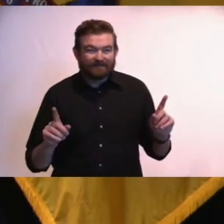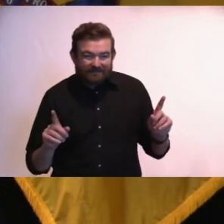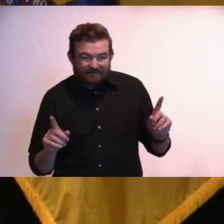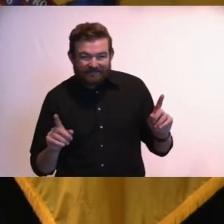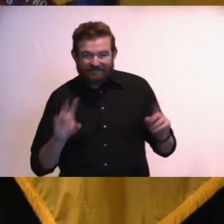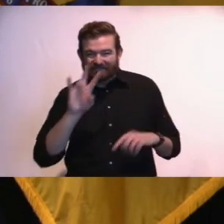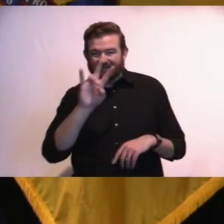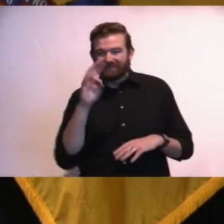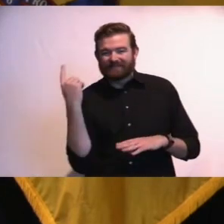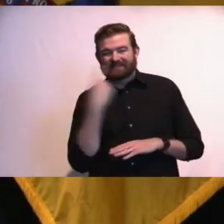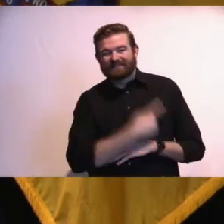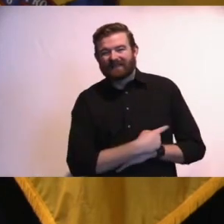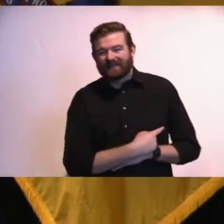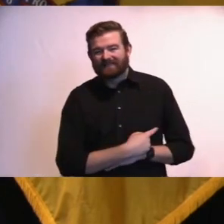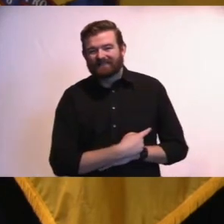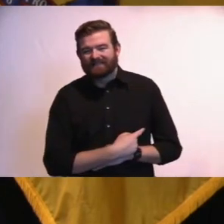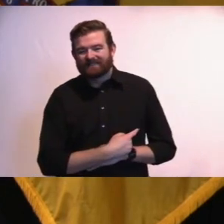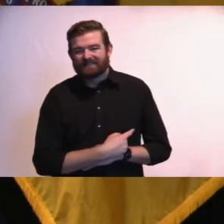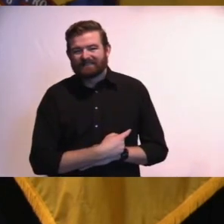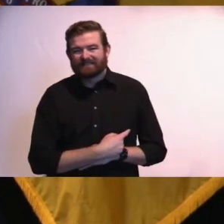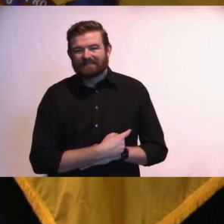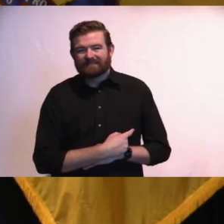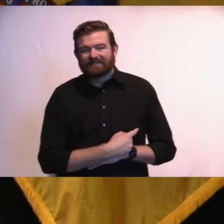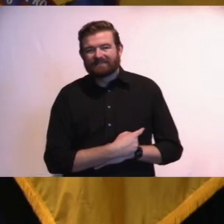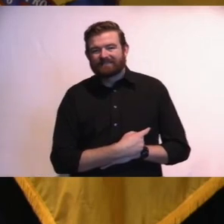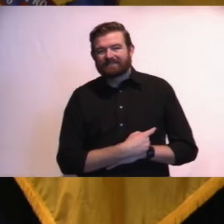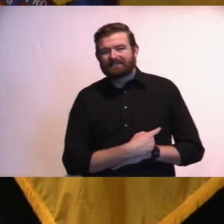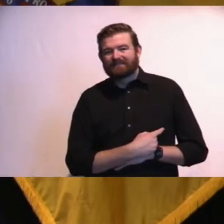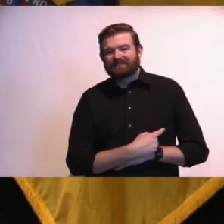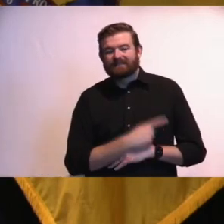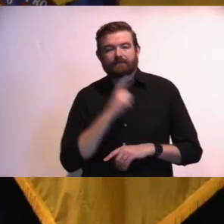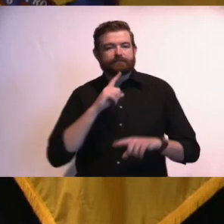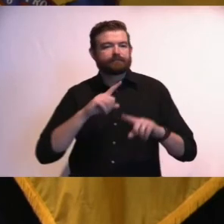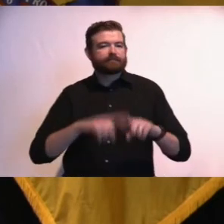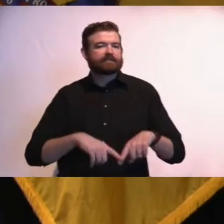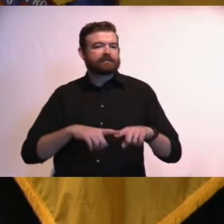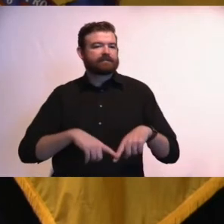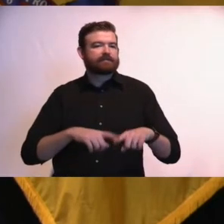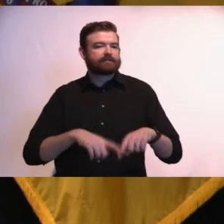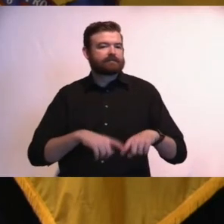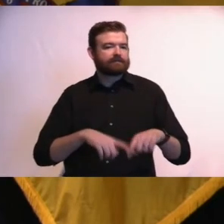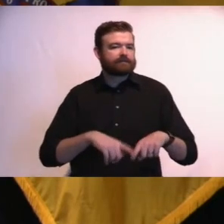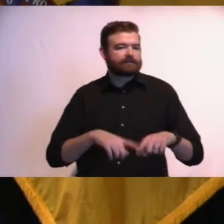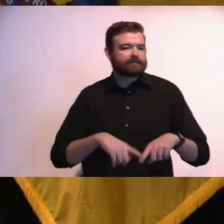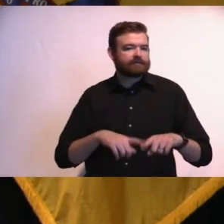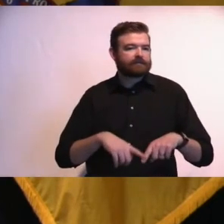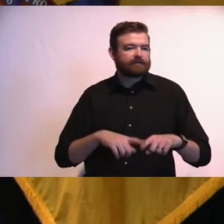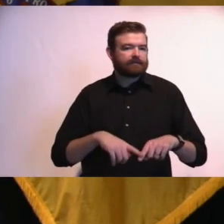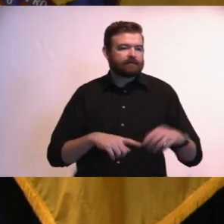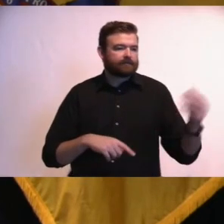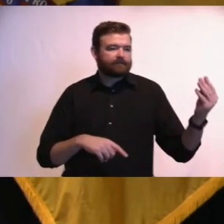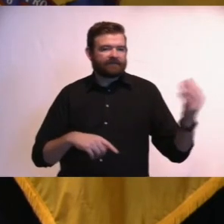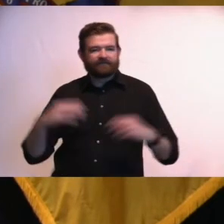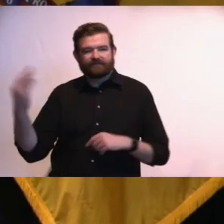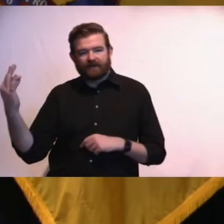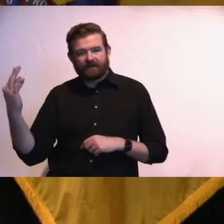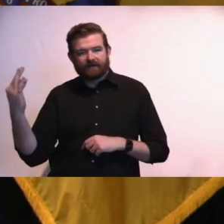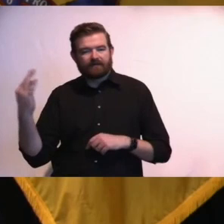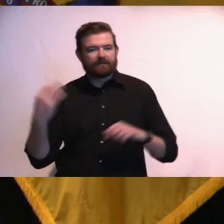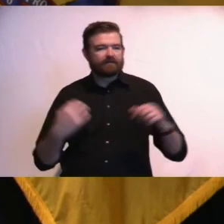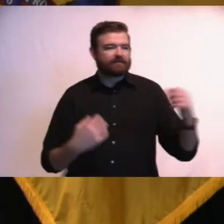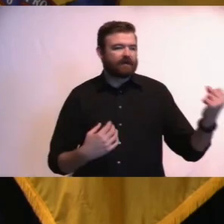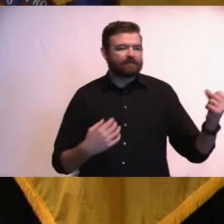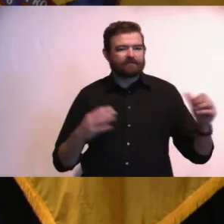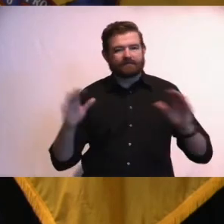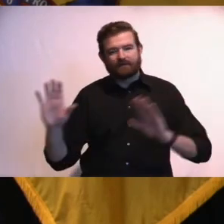and some of these depend on whether or not it was a weekend versus a weekday. So these are in thousands: 20,